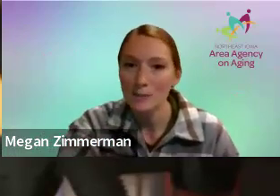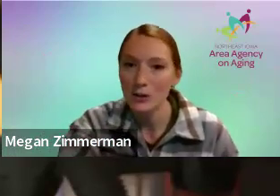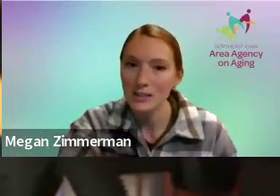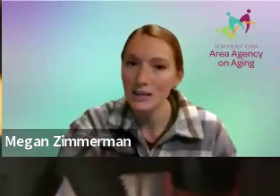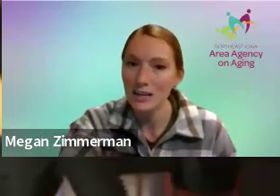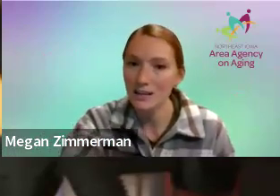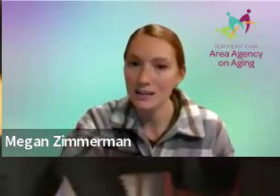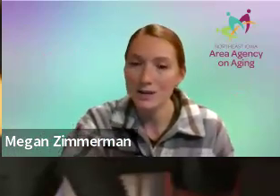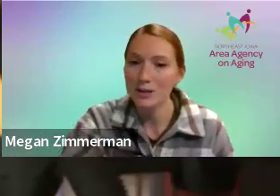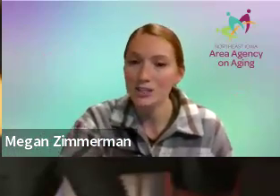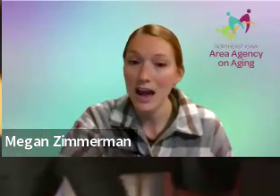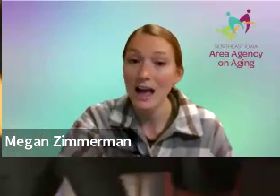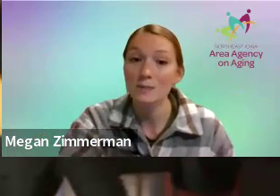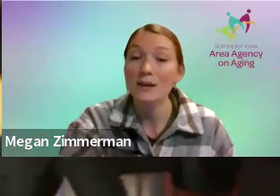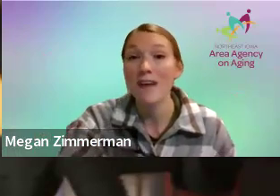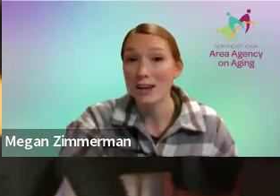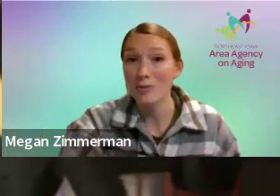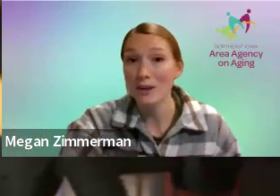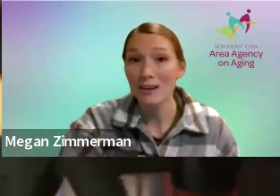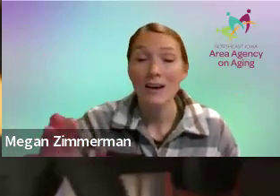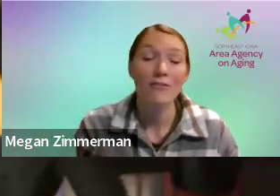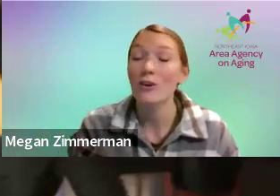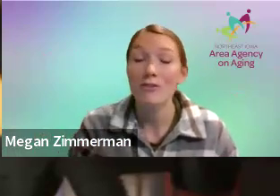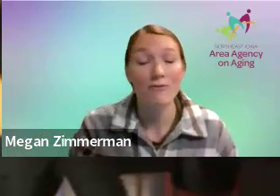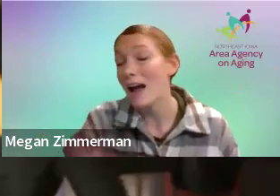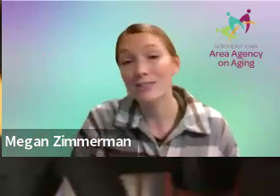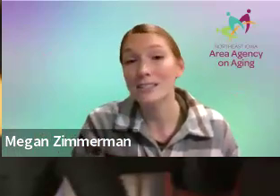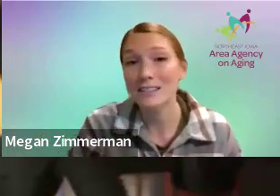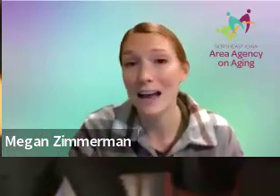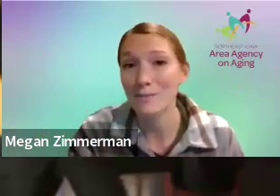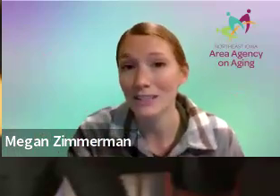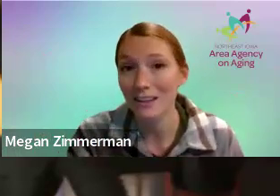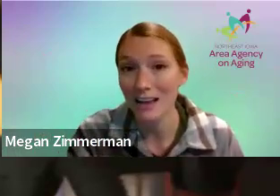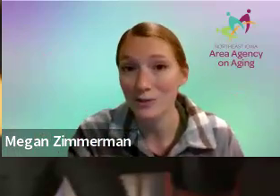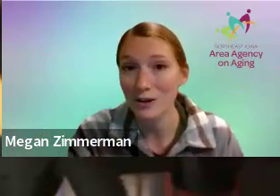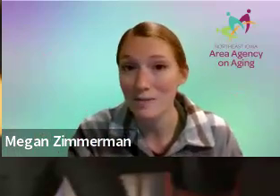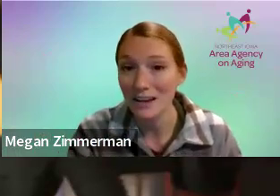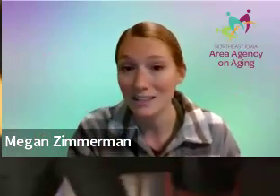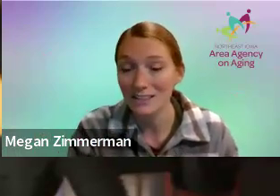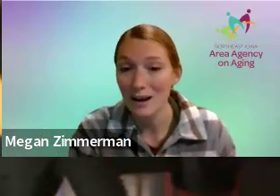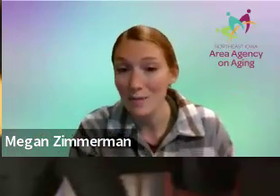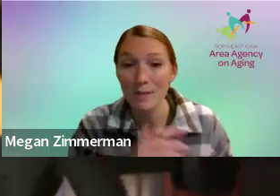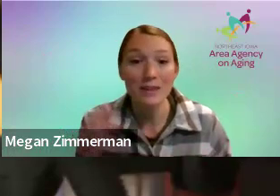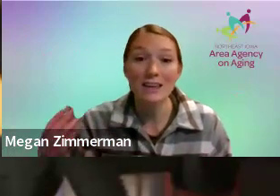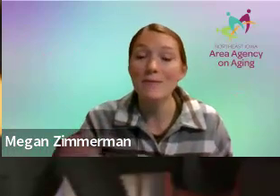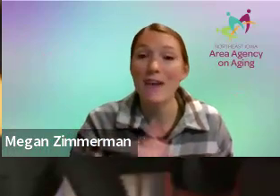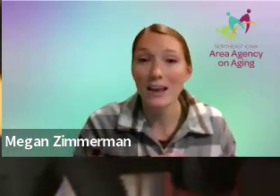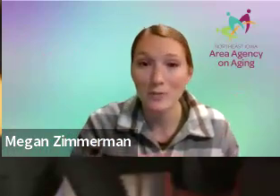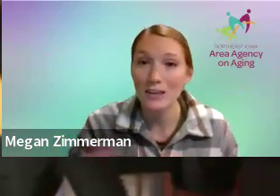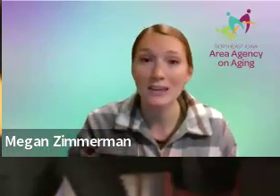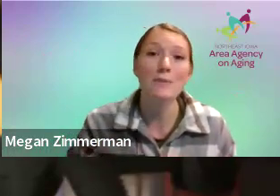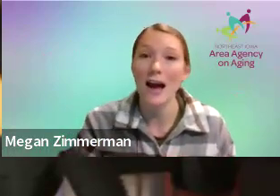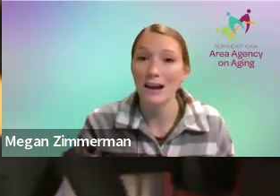why this person in the image has been vacuuming for 5 to 10 times in the last 20 minutes? Maybe they